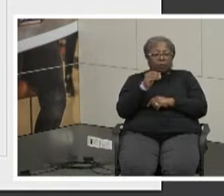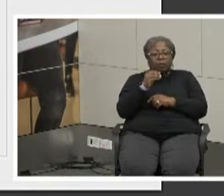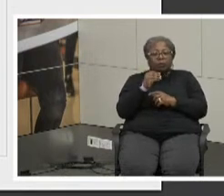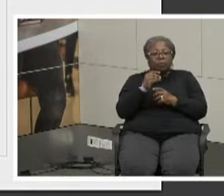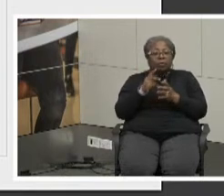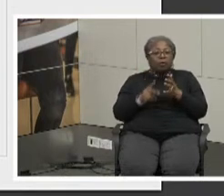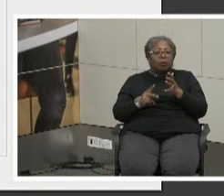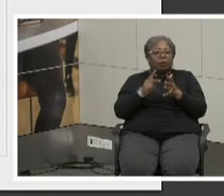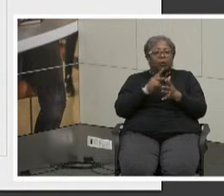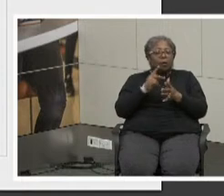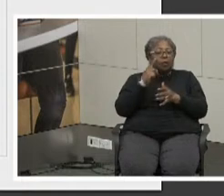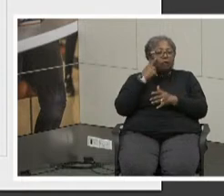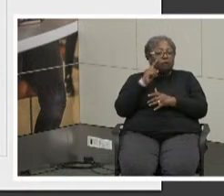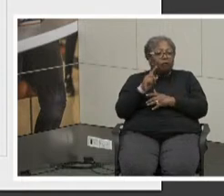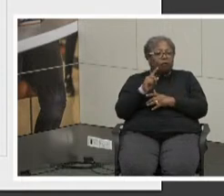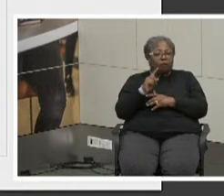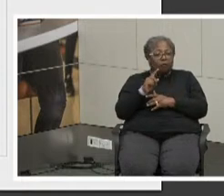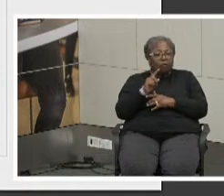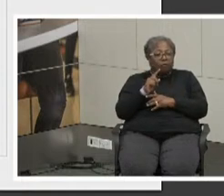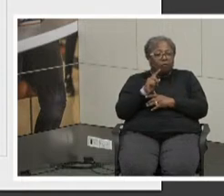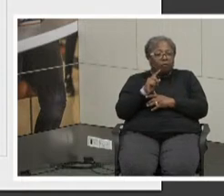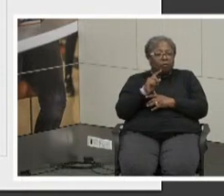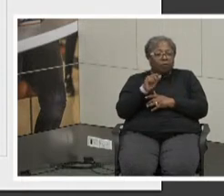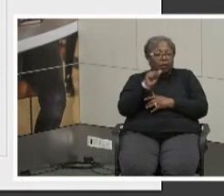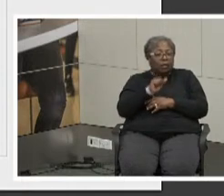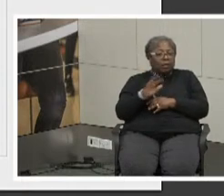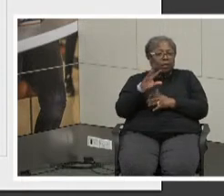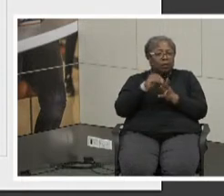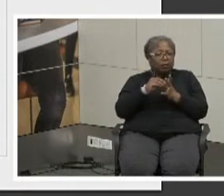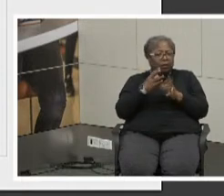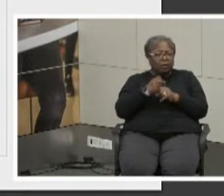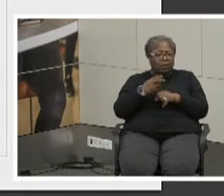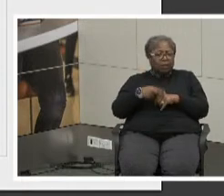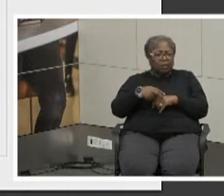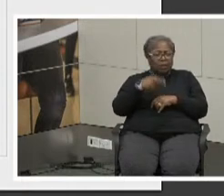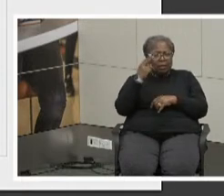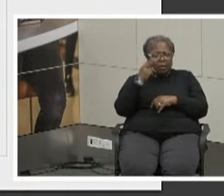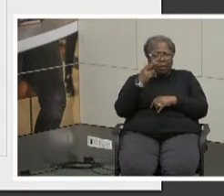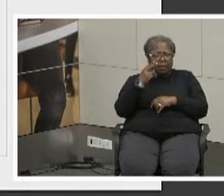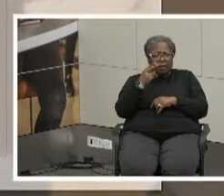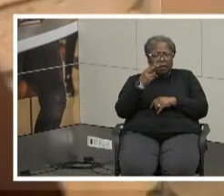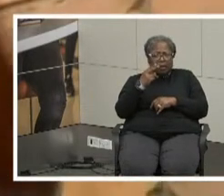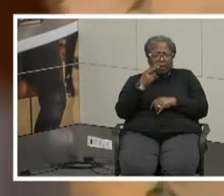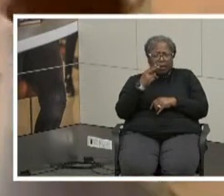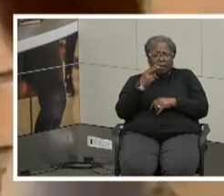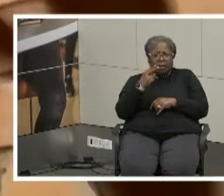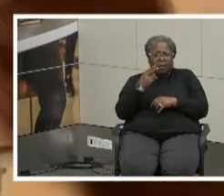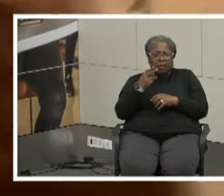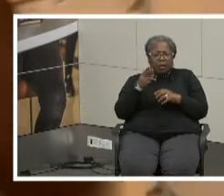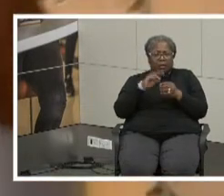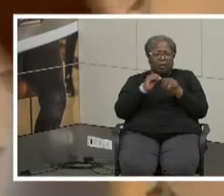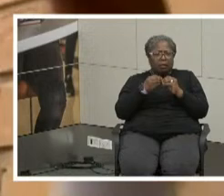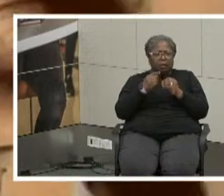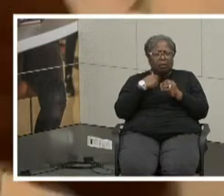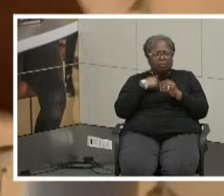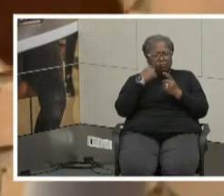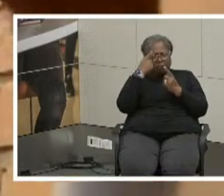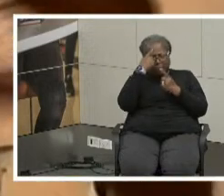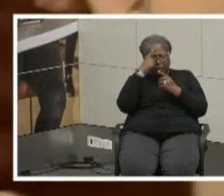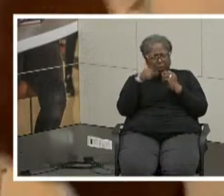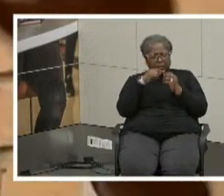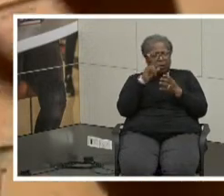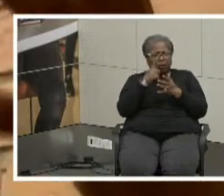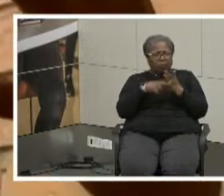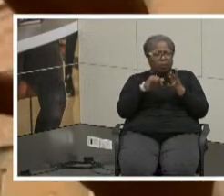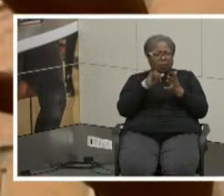primarily for the look like Asian students we're getting a higher bump and I'm I'm just thinking about like